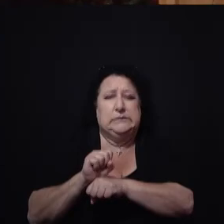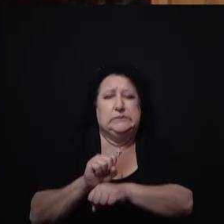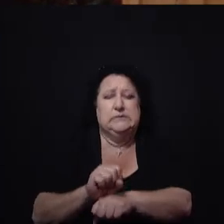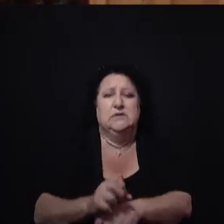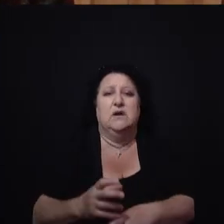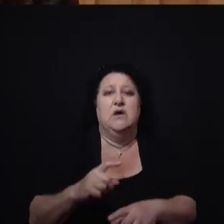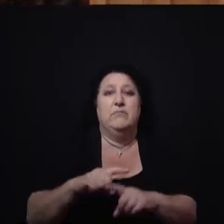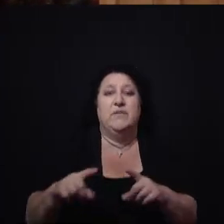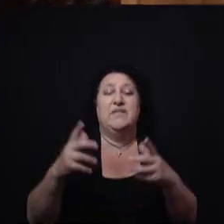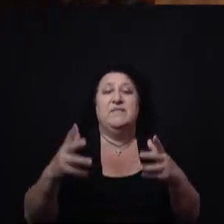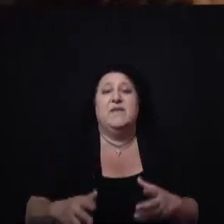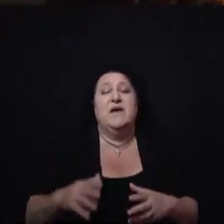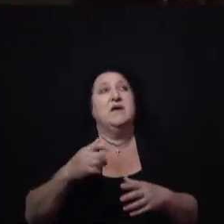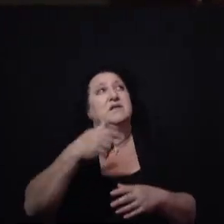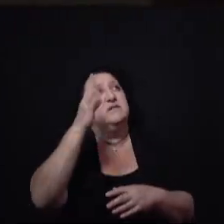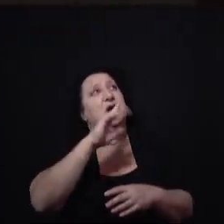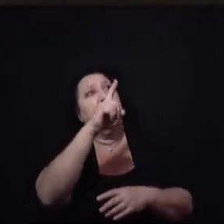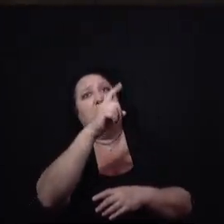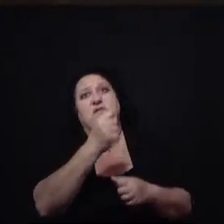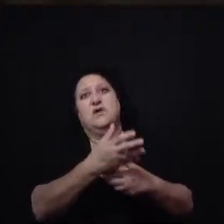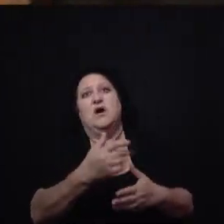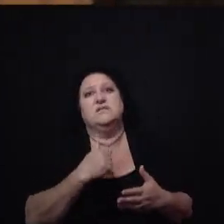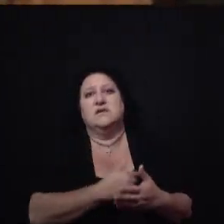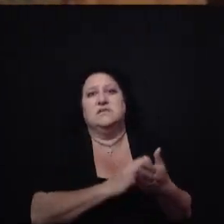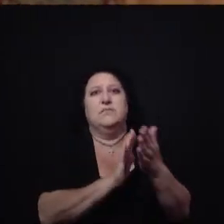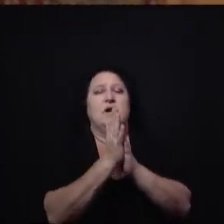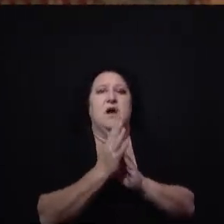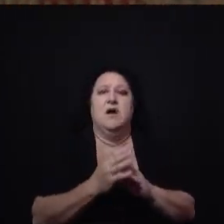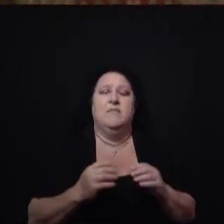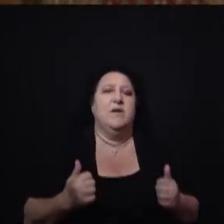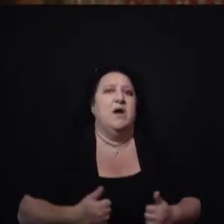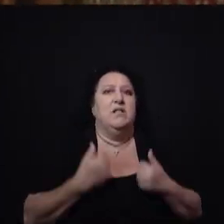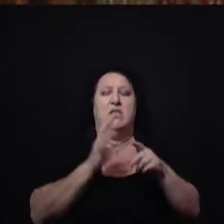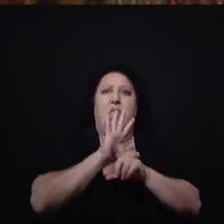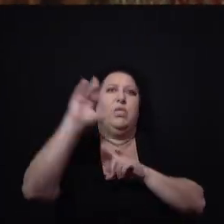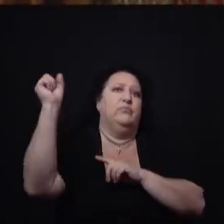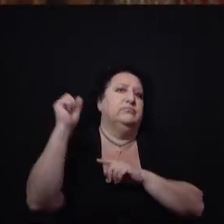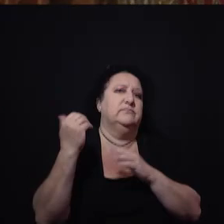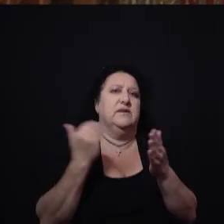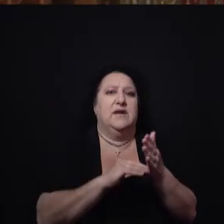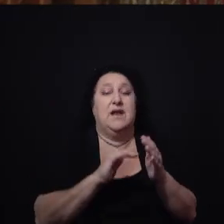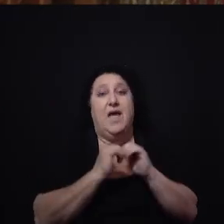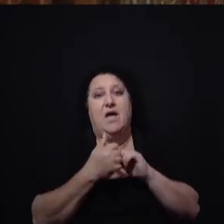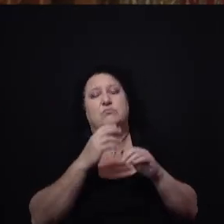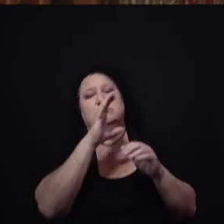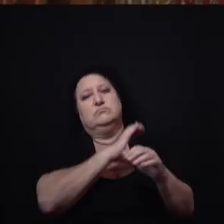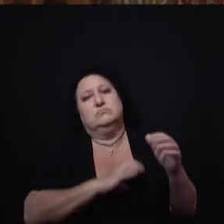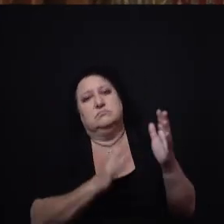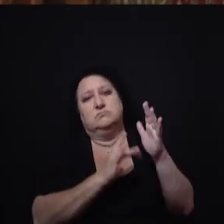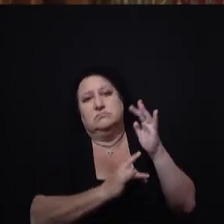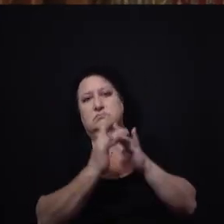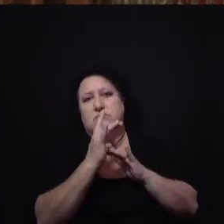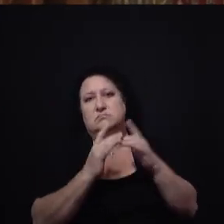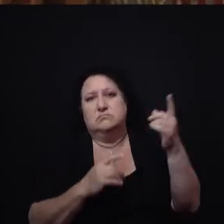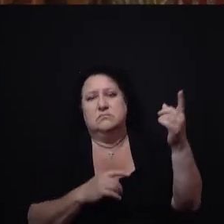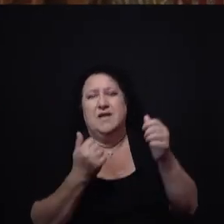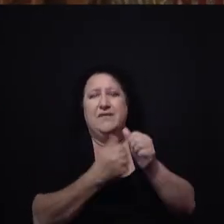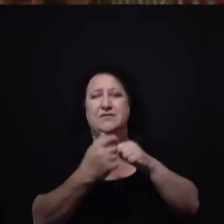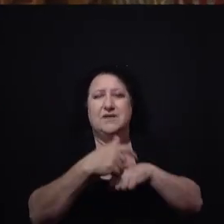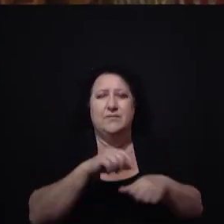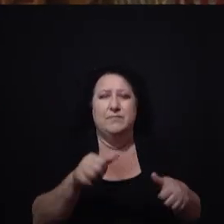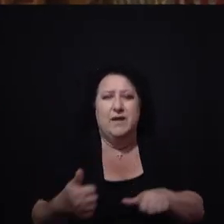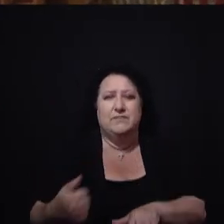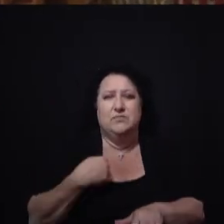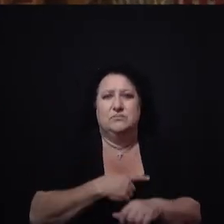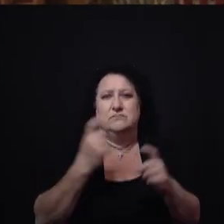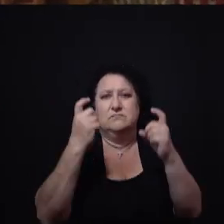grace and mercy, has made us alive together in Christ. Every time we baptize, that's what we celebrate,